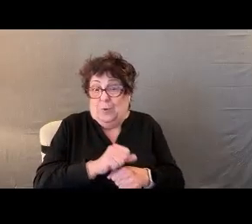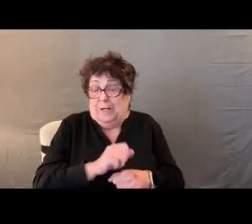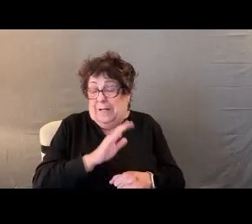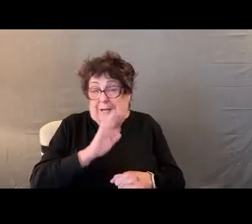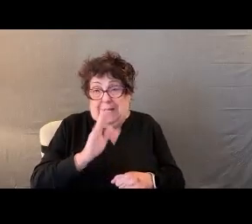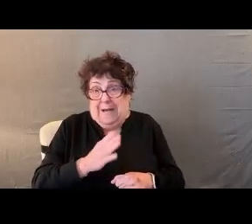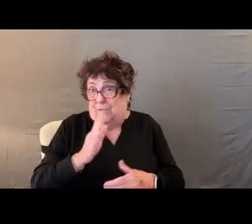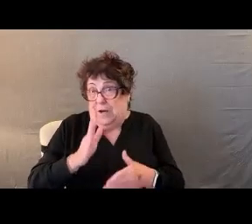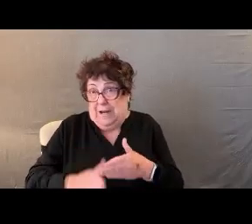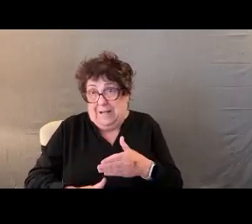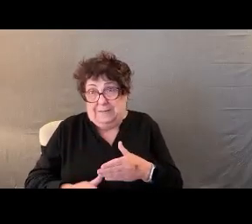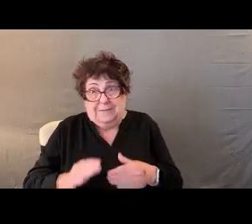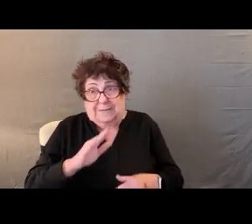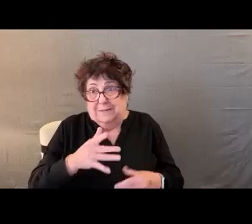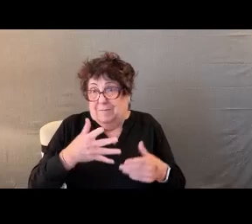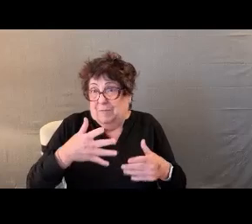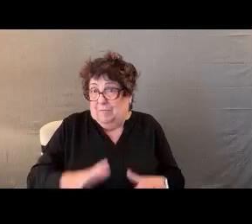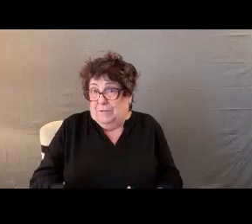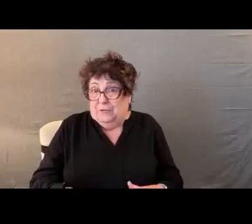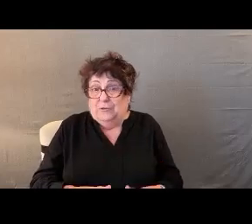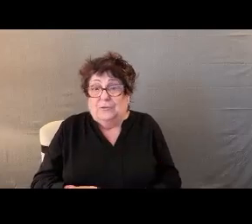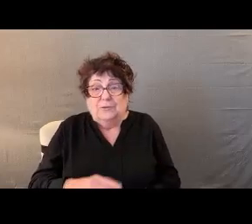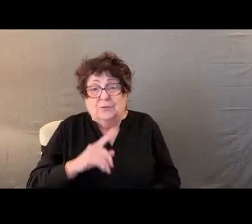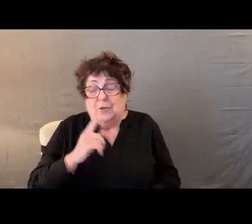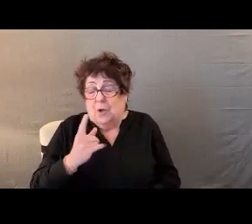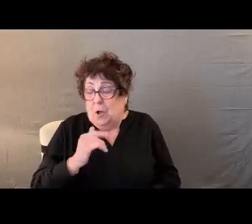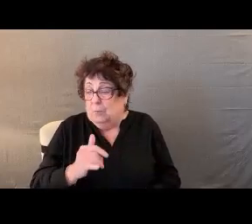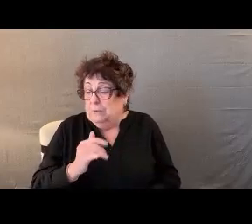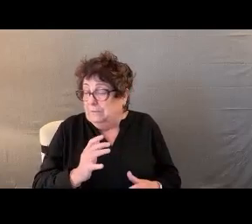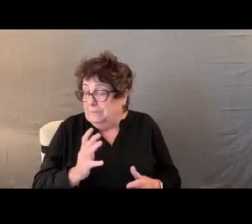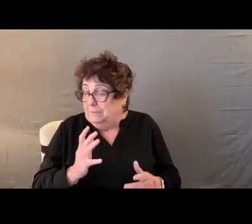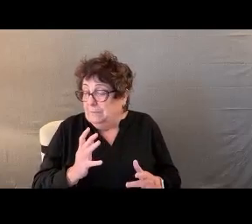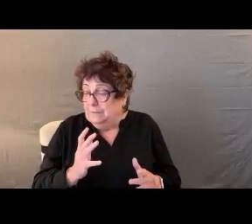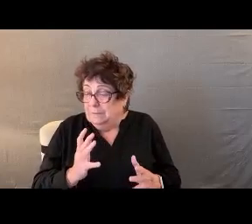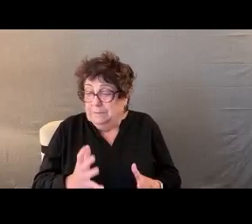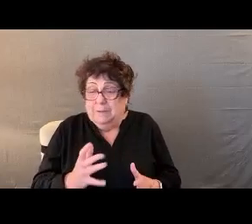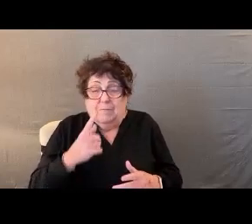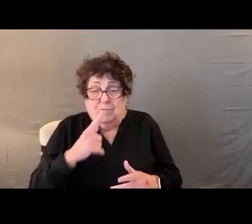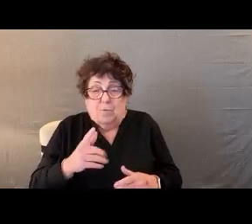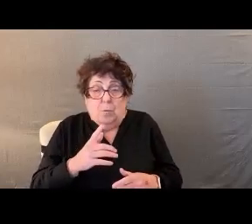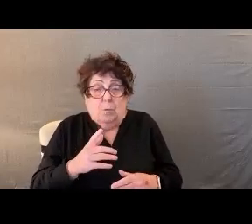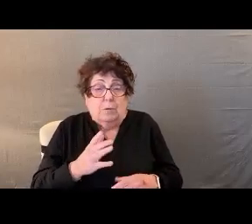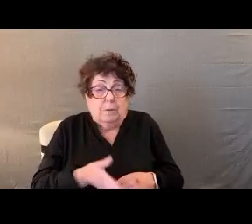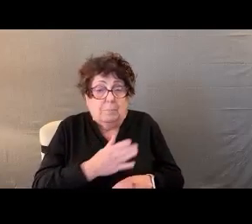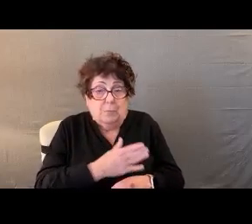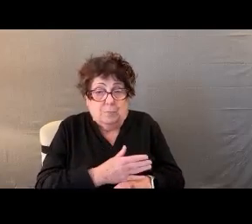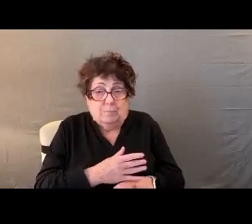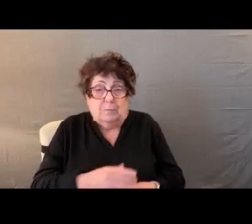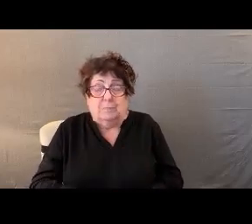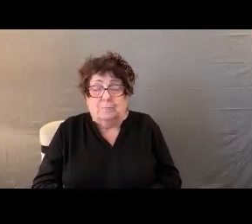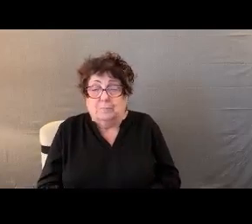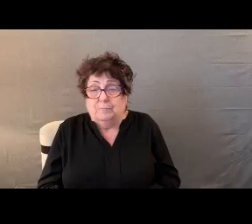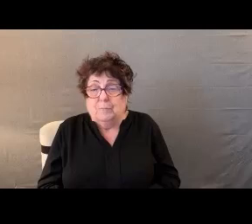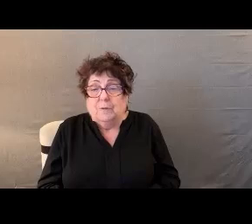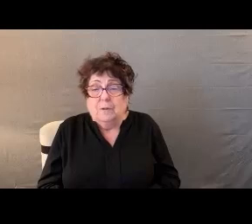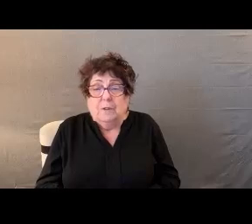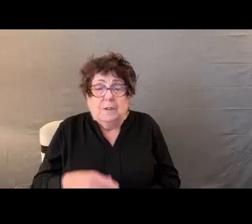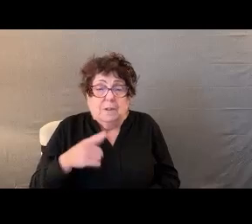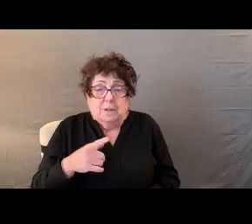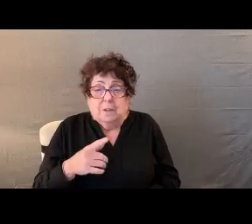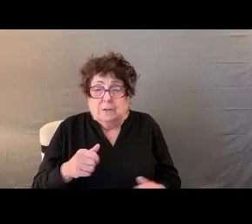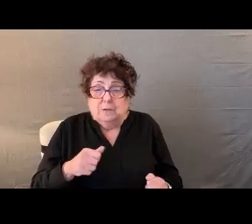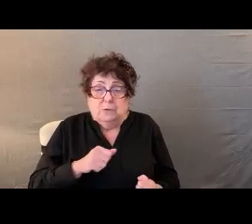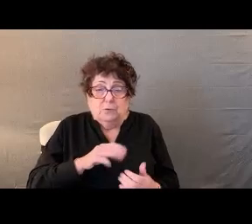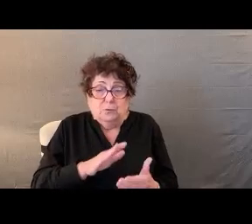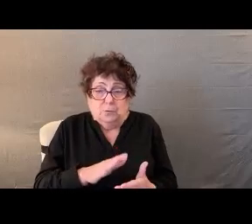for improvement. Everybody has a different need for communication, and addressing those needs, addressing the new technologies like